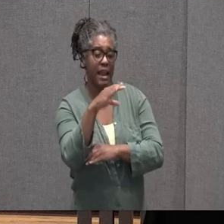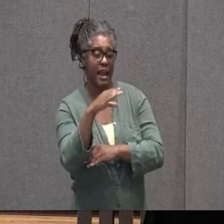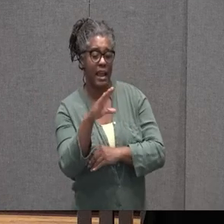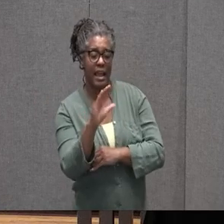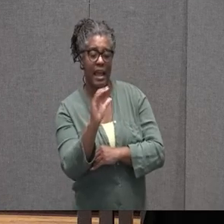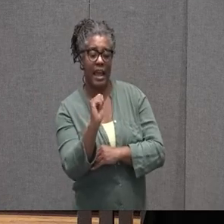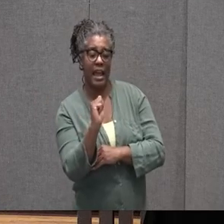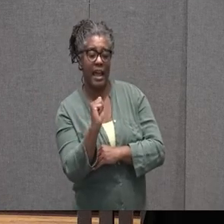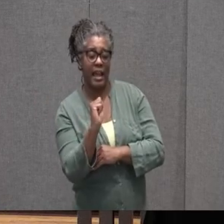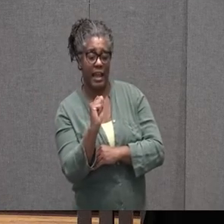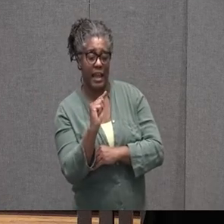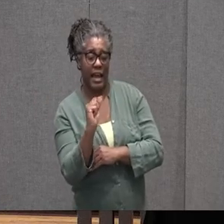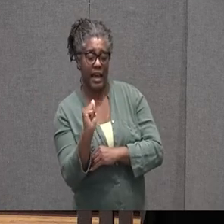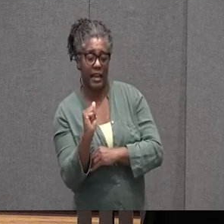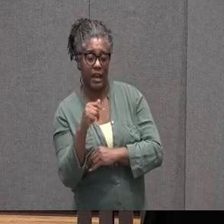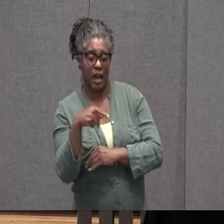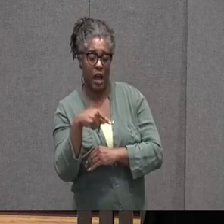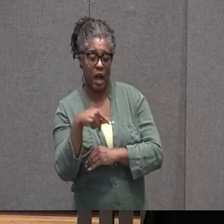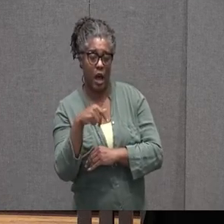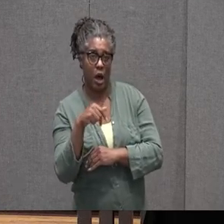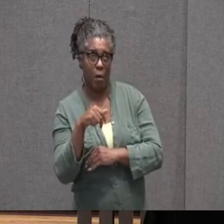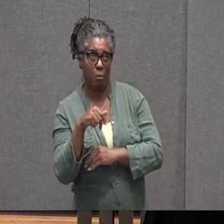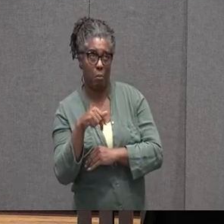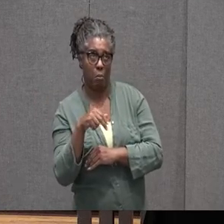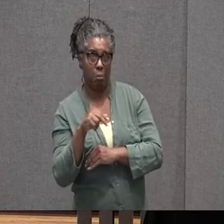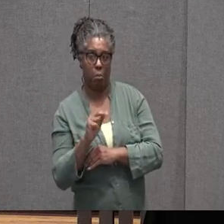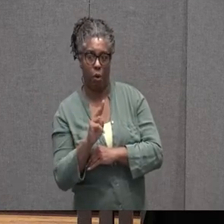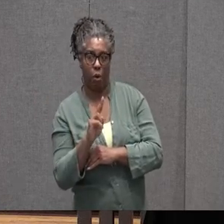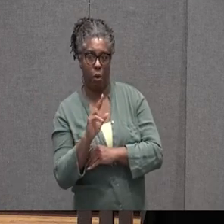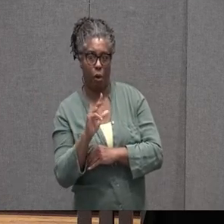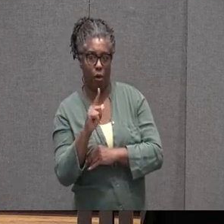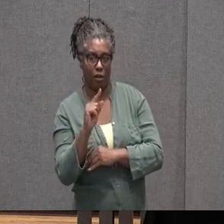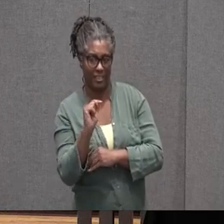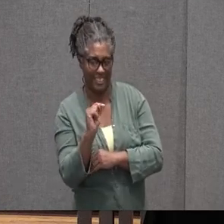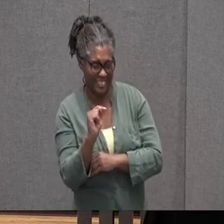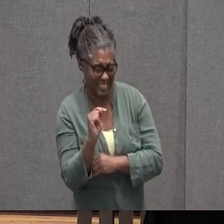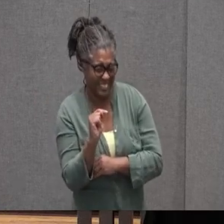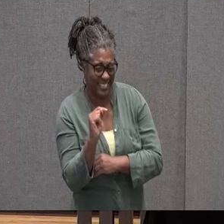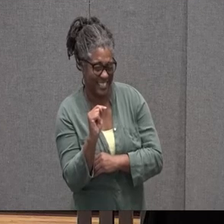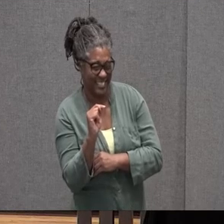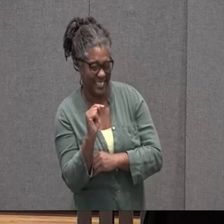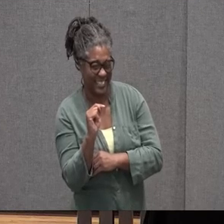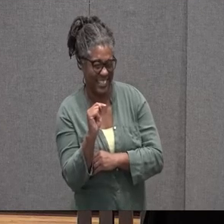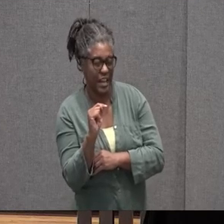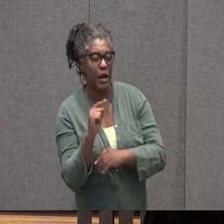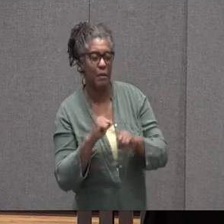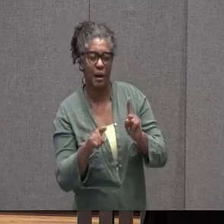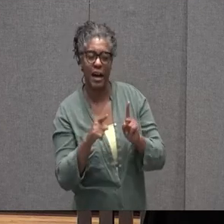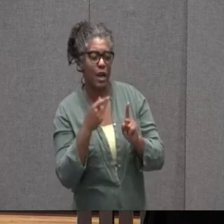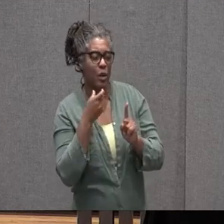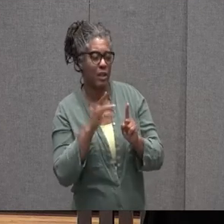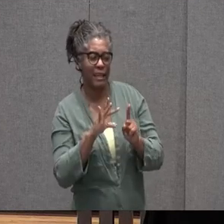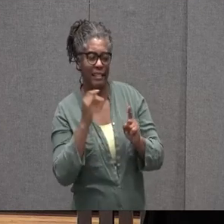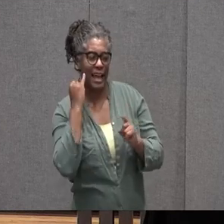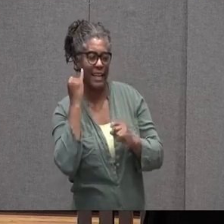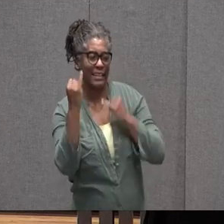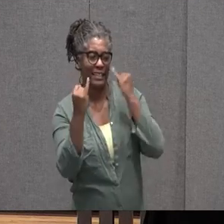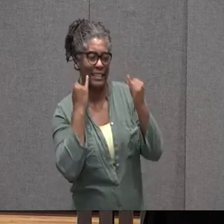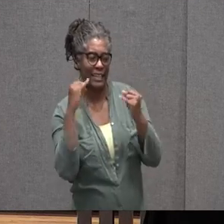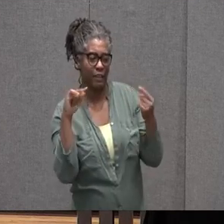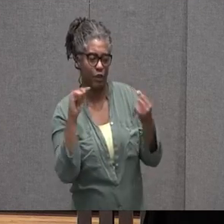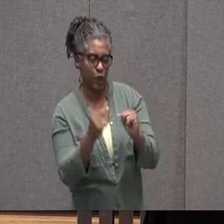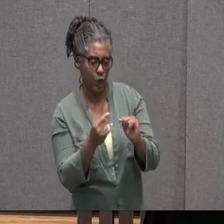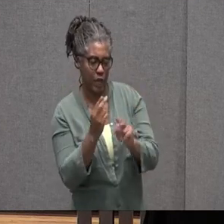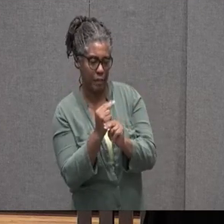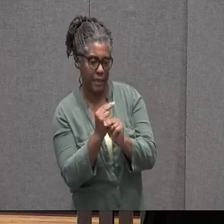the problem? I don't like the idea of harming bunnies. So Ms. Garcia and I talked about that. Mm-hmm. We're trying to figure out what